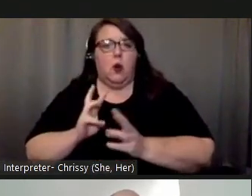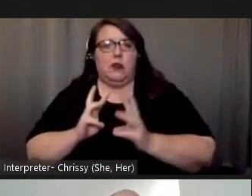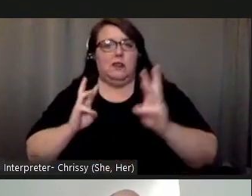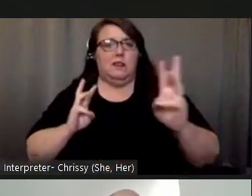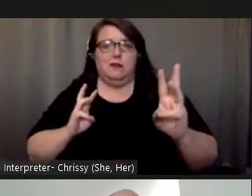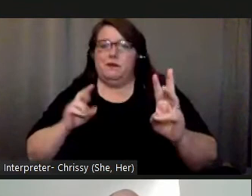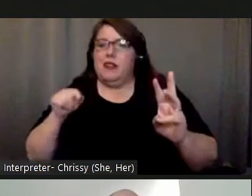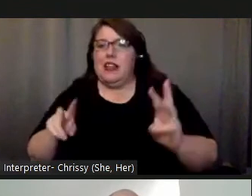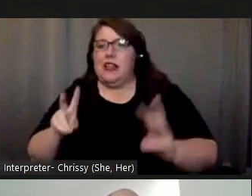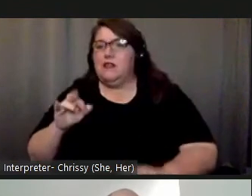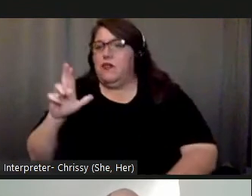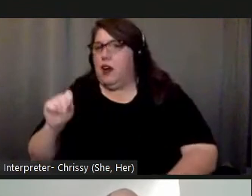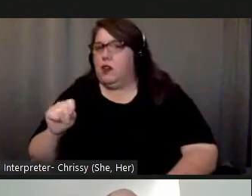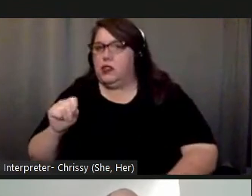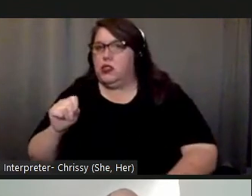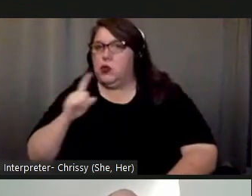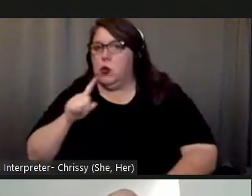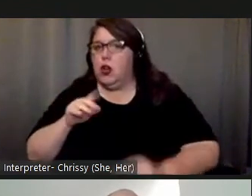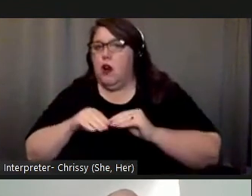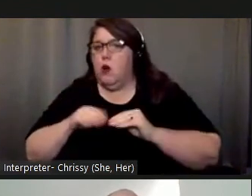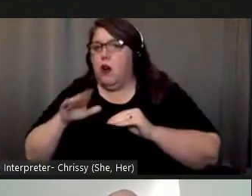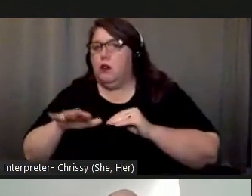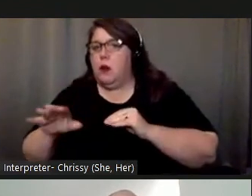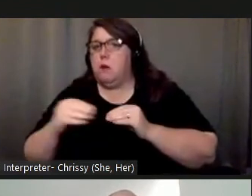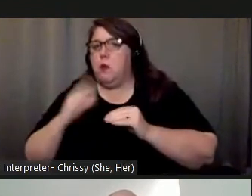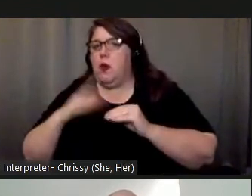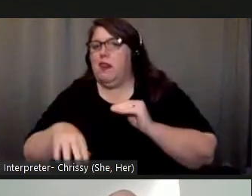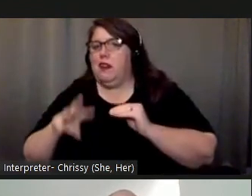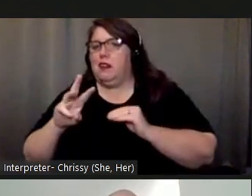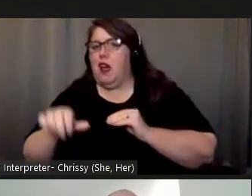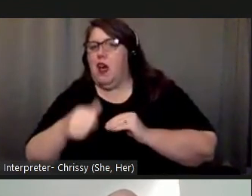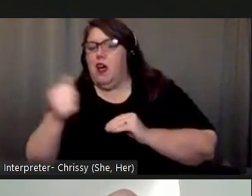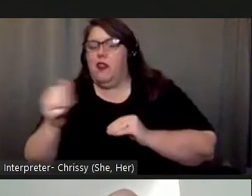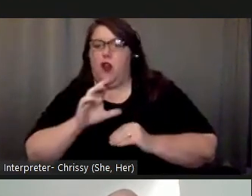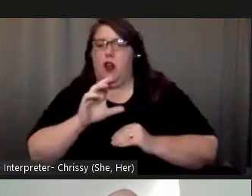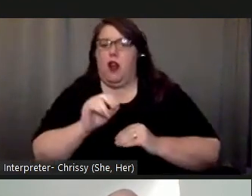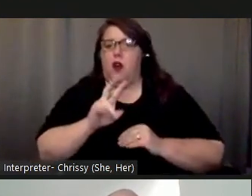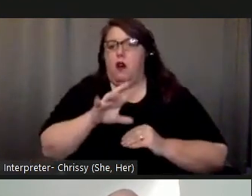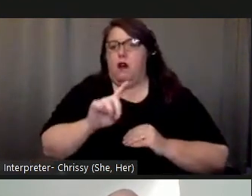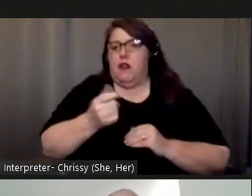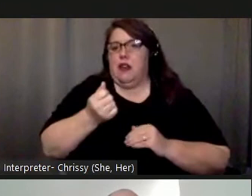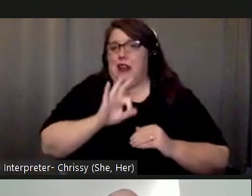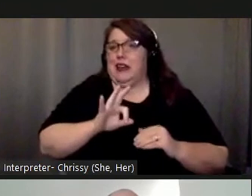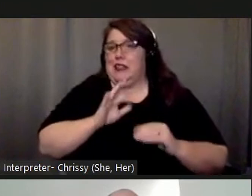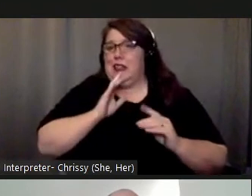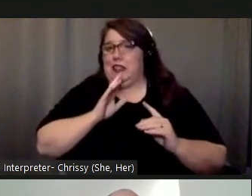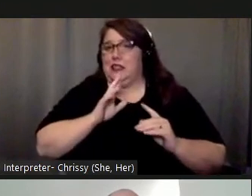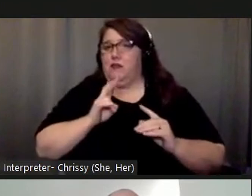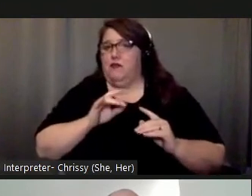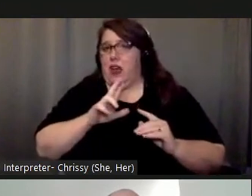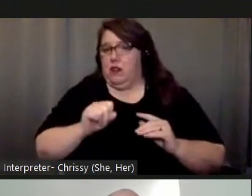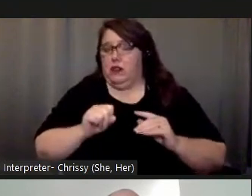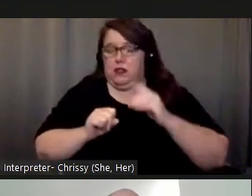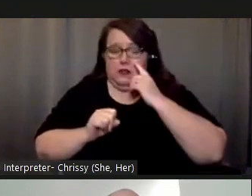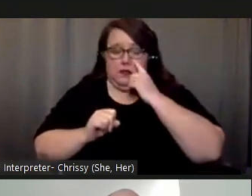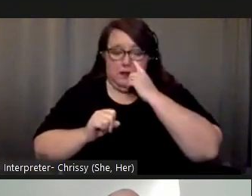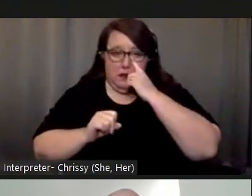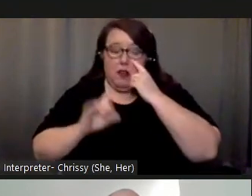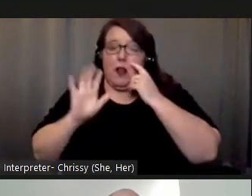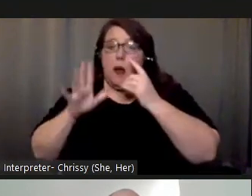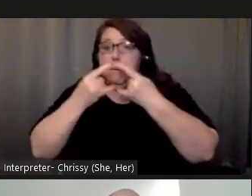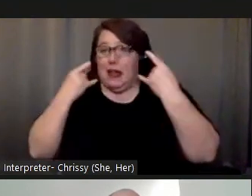virus would necessarily travel any further than other COVID-19 variants might. Mask wearing,